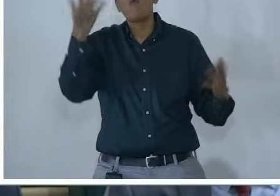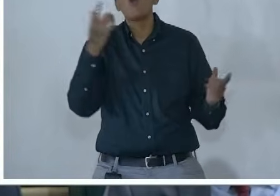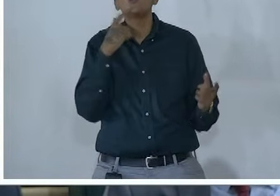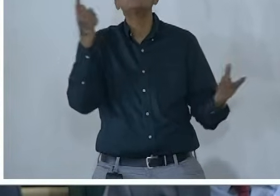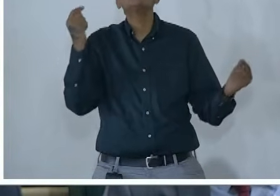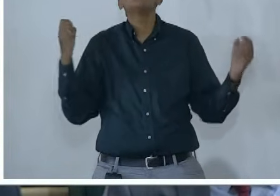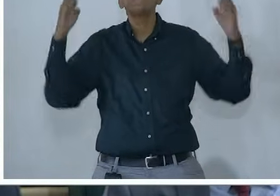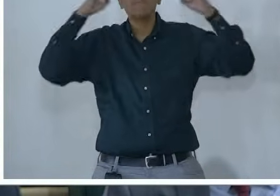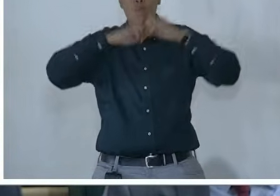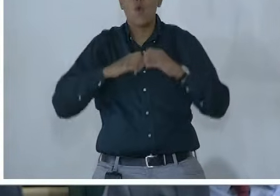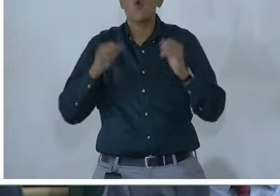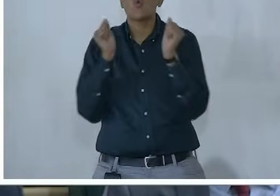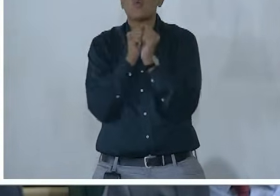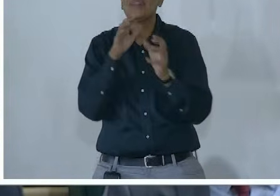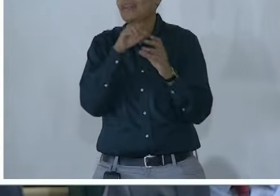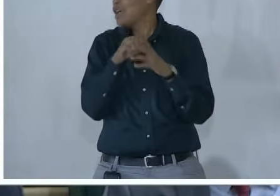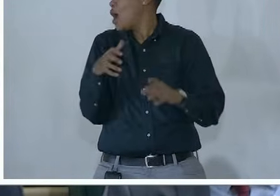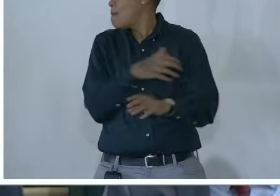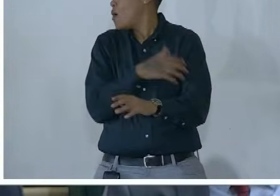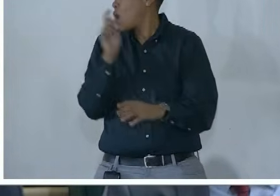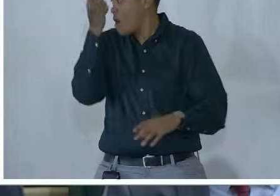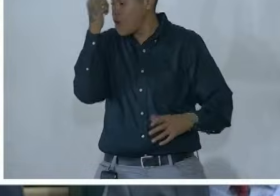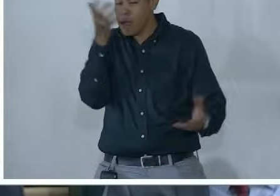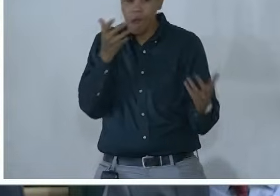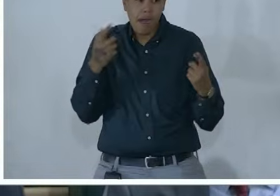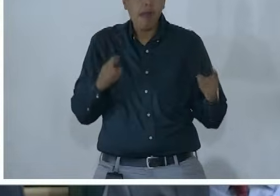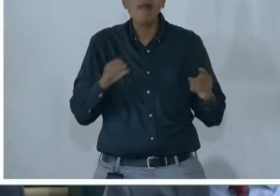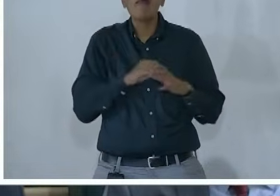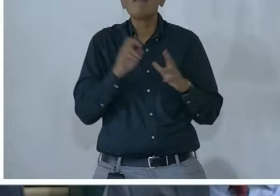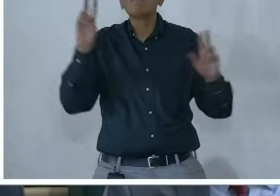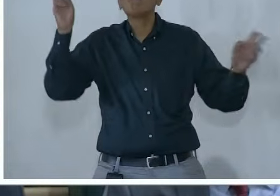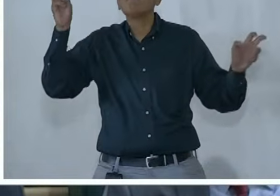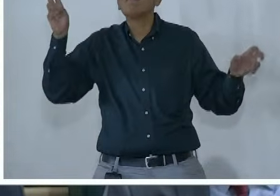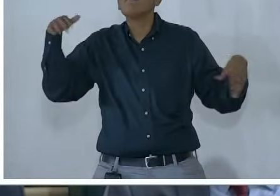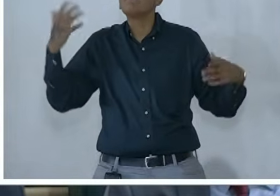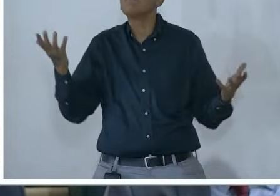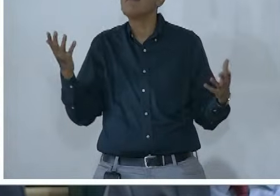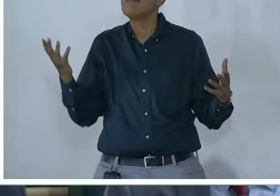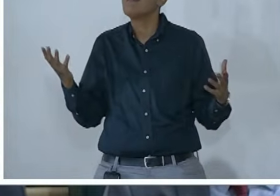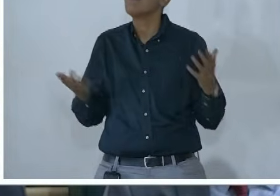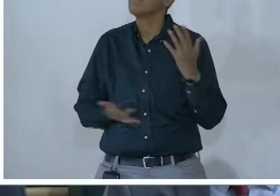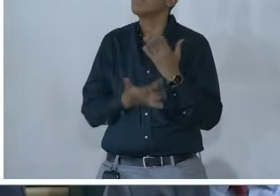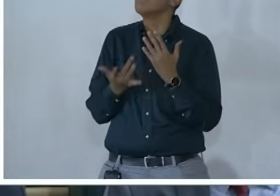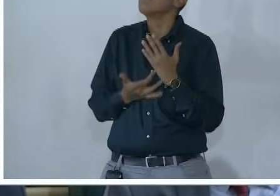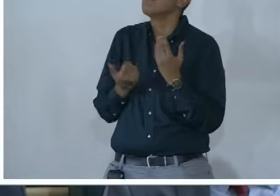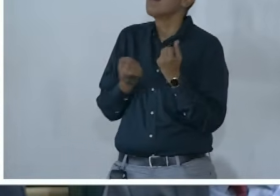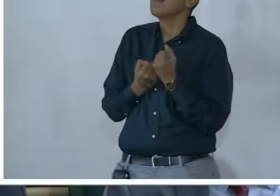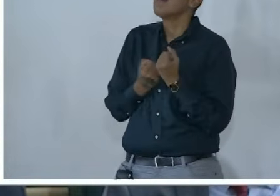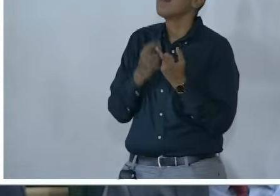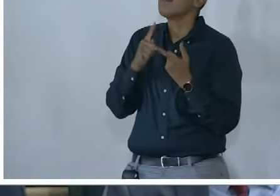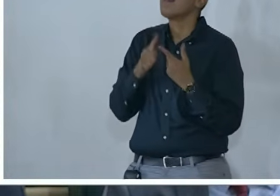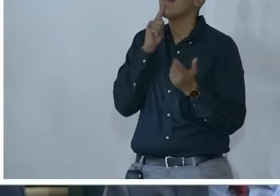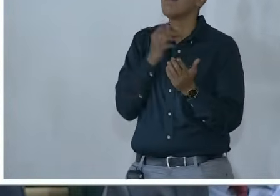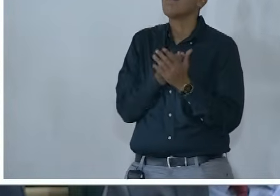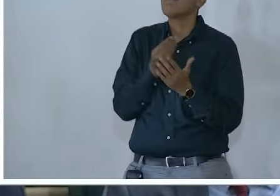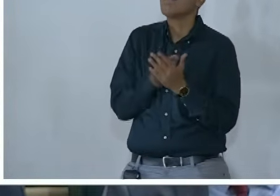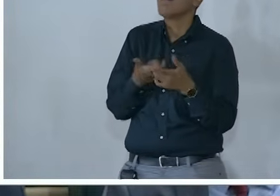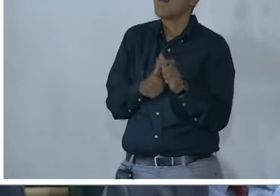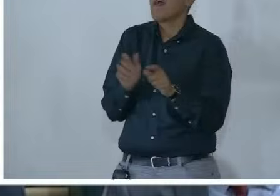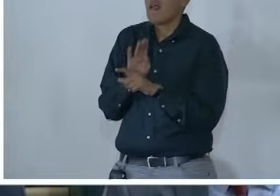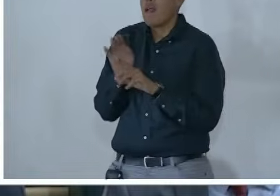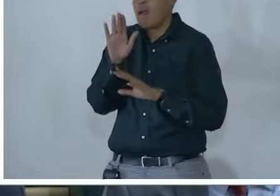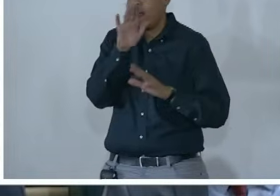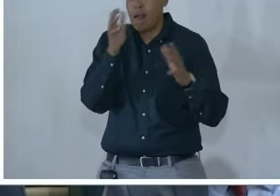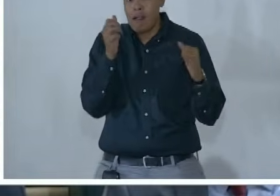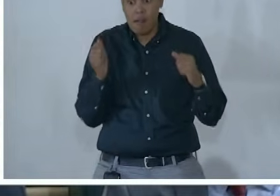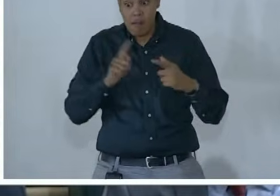do more within the power of the government on the issue of technical assistance and funding for the MSMEs